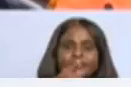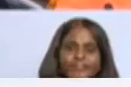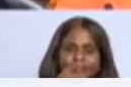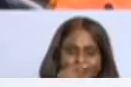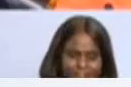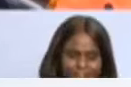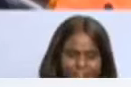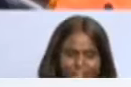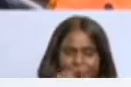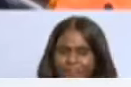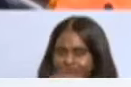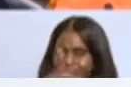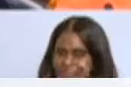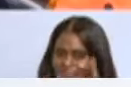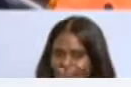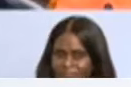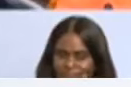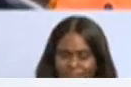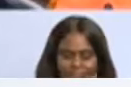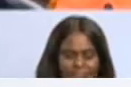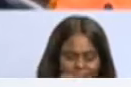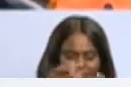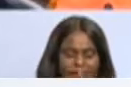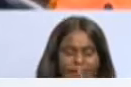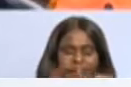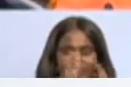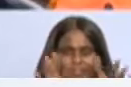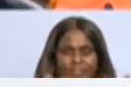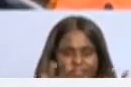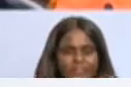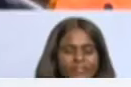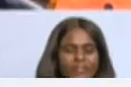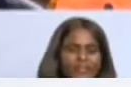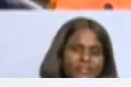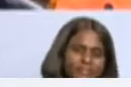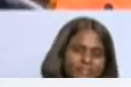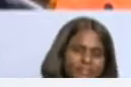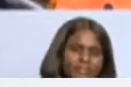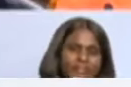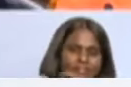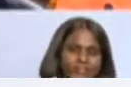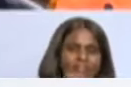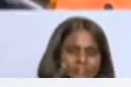our citizens, especially the most vulnerable,